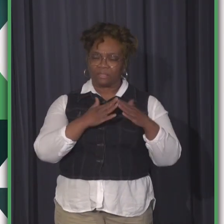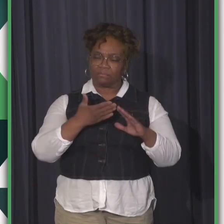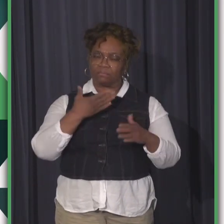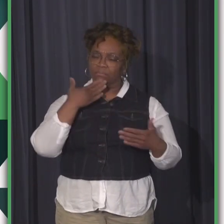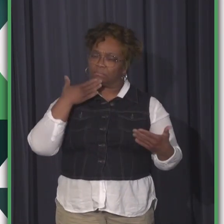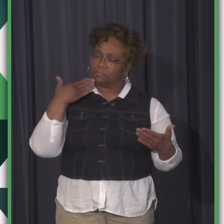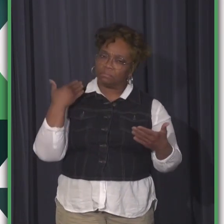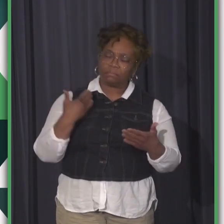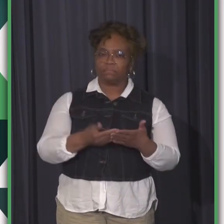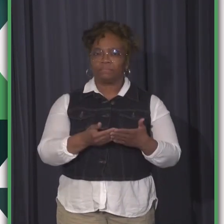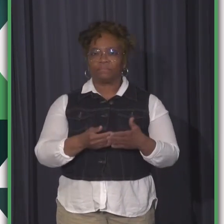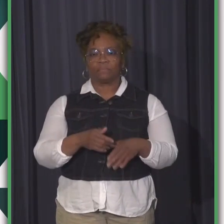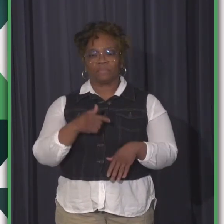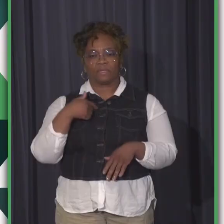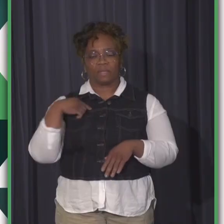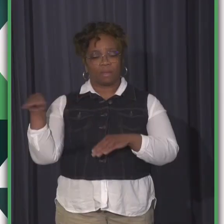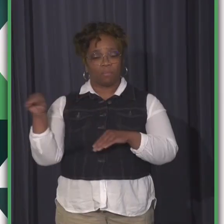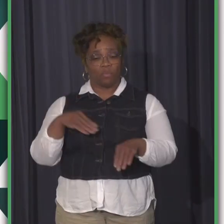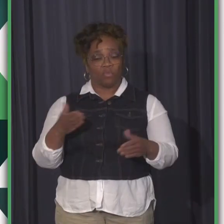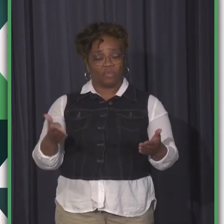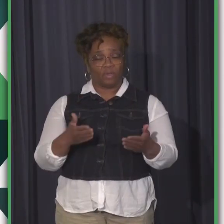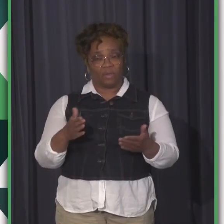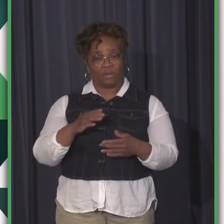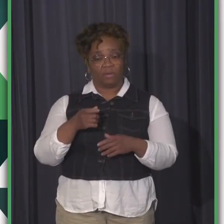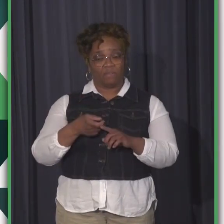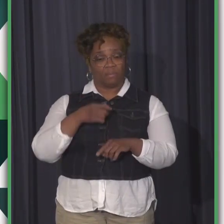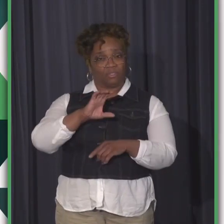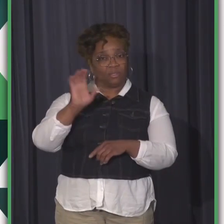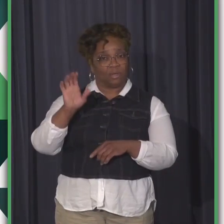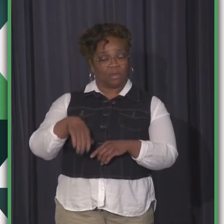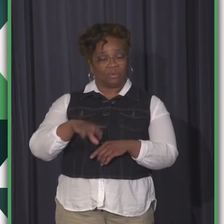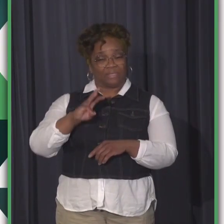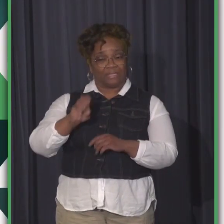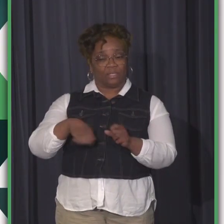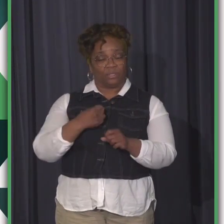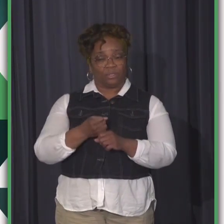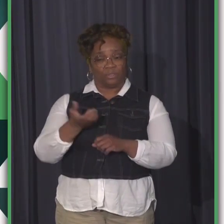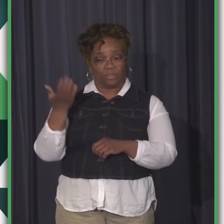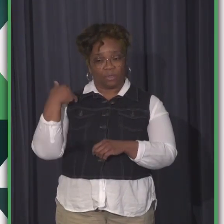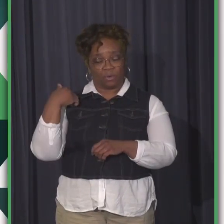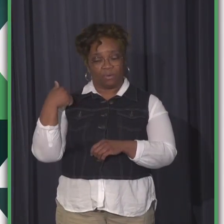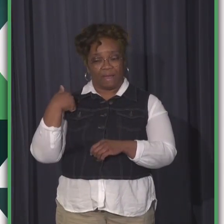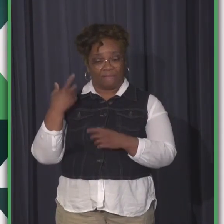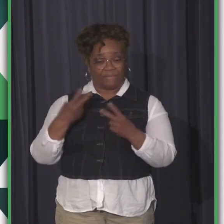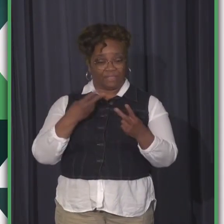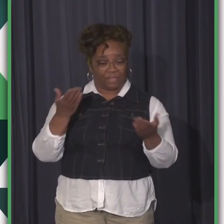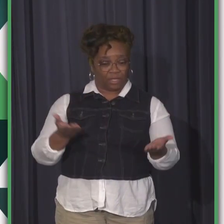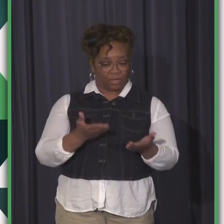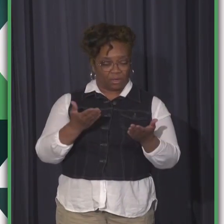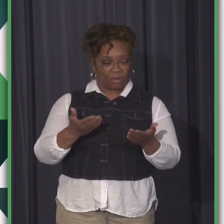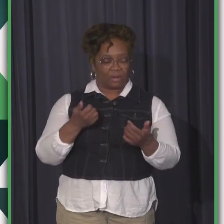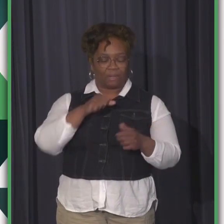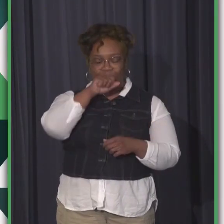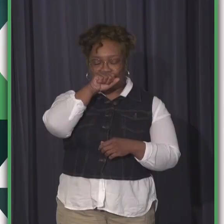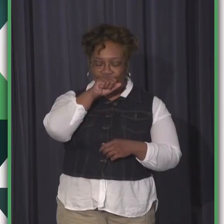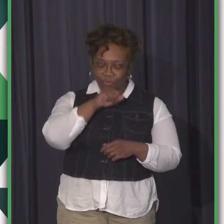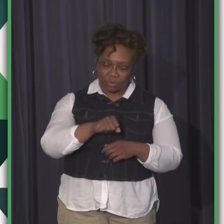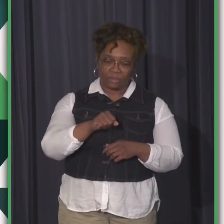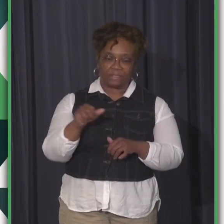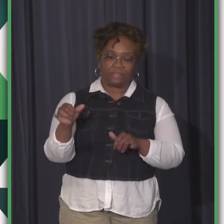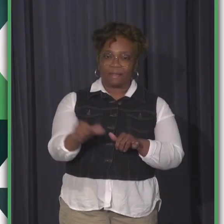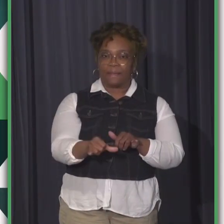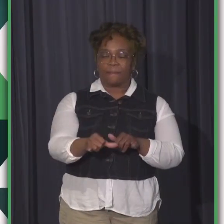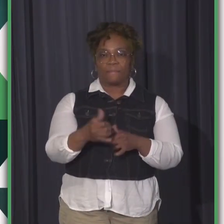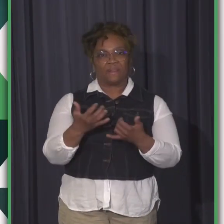over 60 years ago, visited, and then I loved it because of the way that we were living here. But now, look